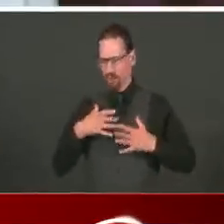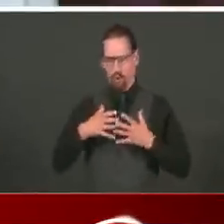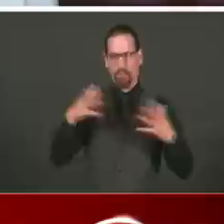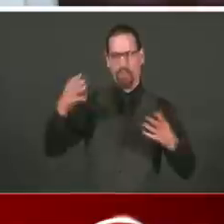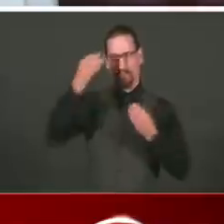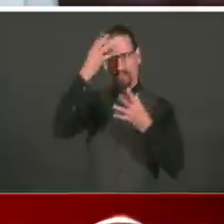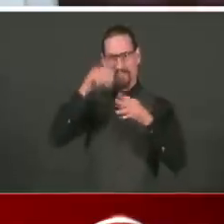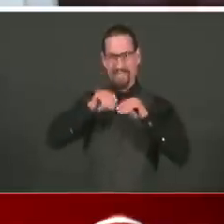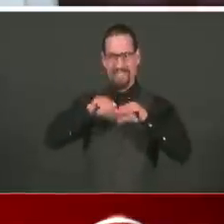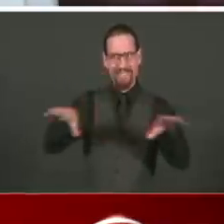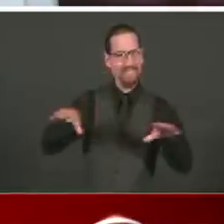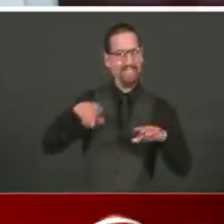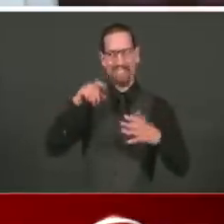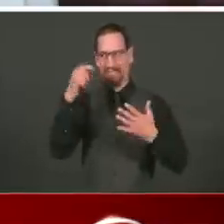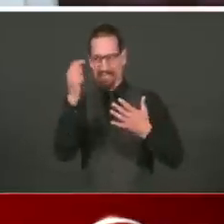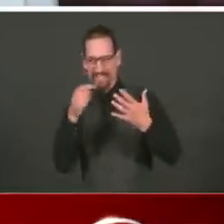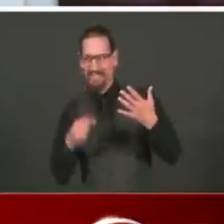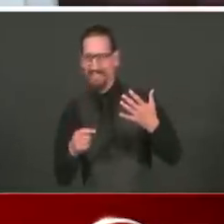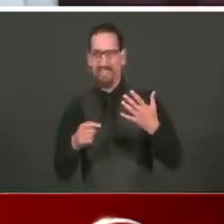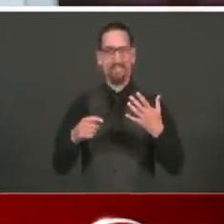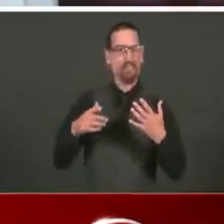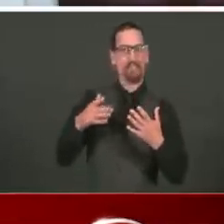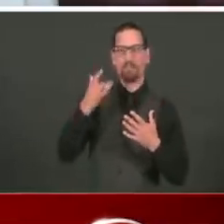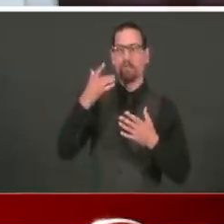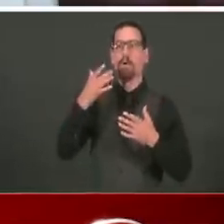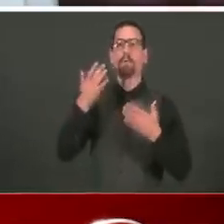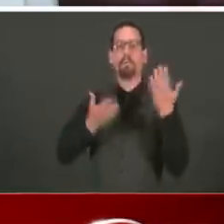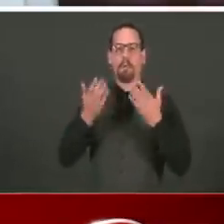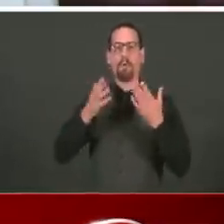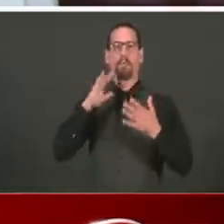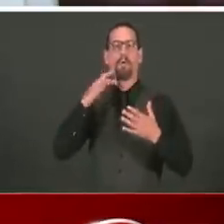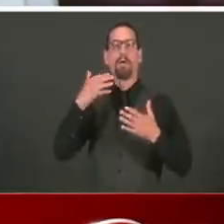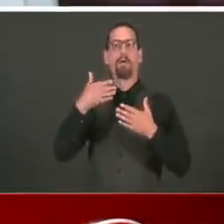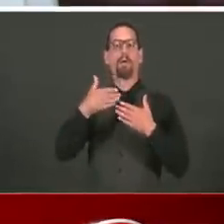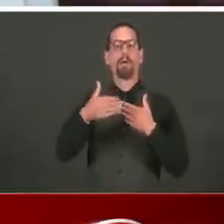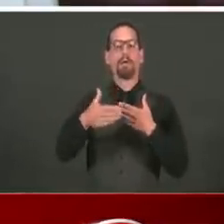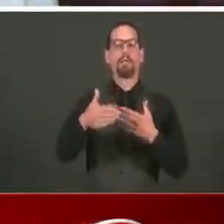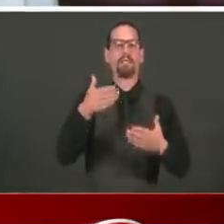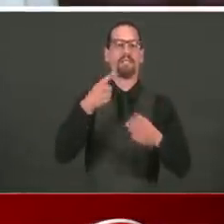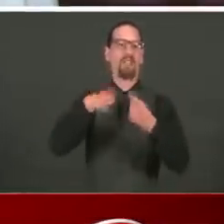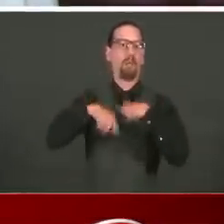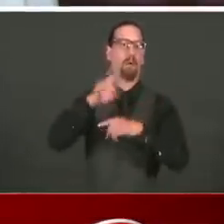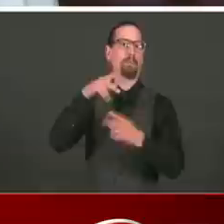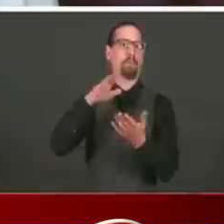get closer to school coming back. I expect I'll have to do a couple of days a week.